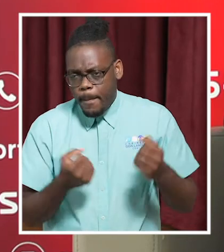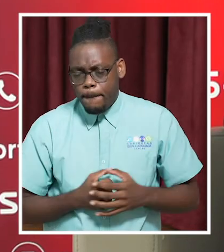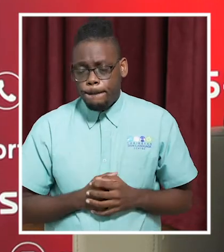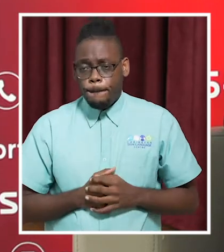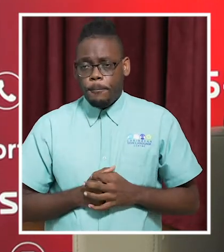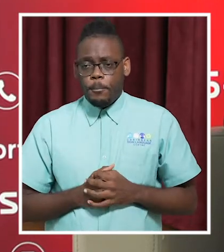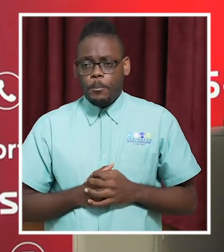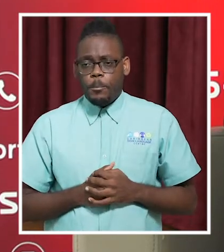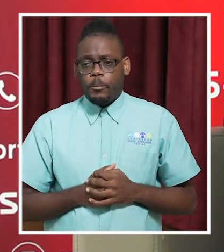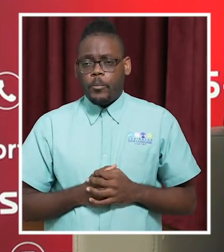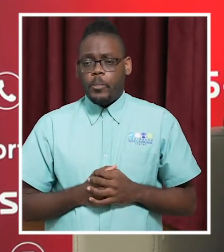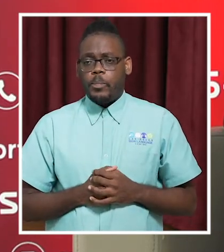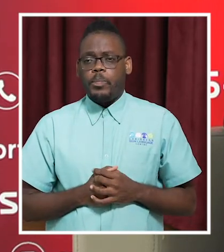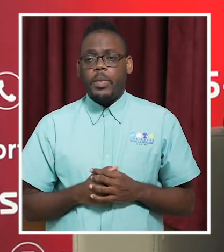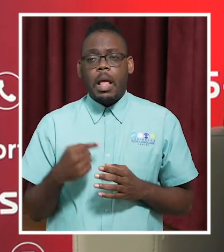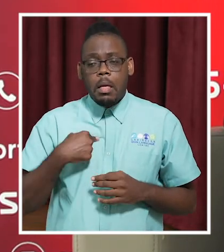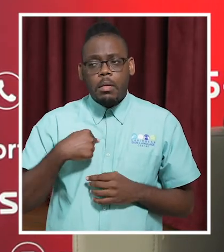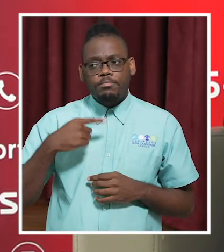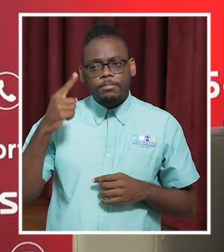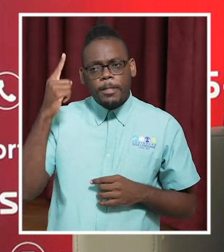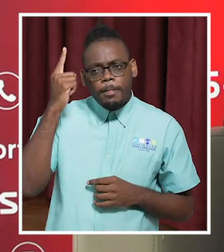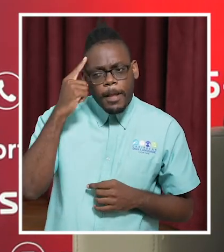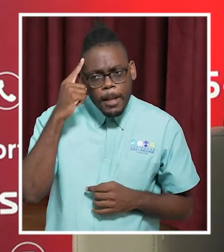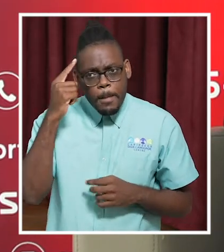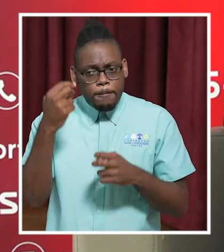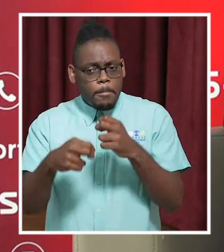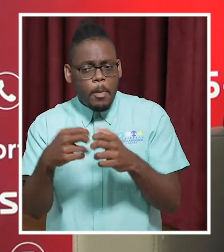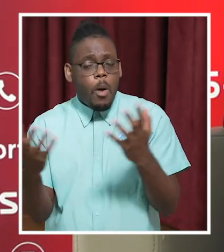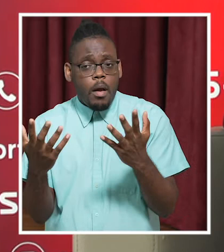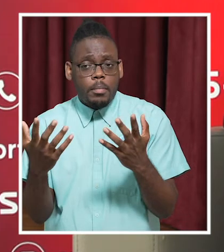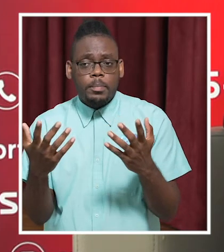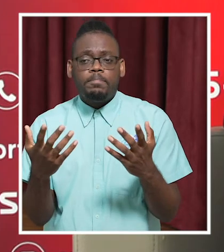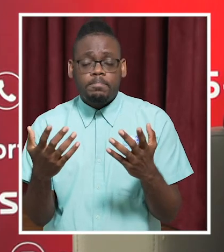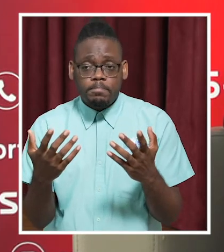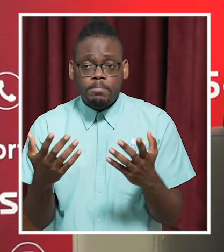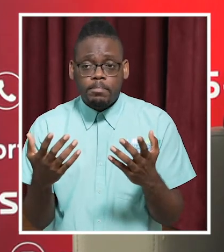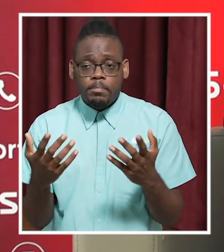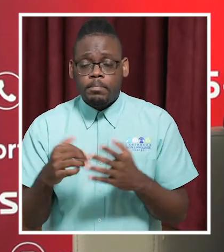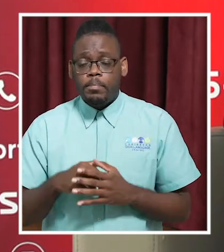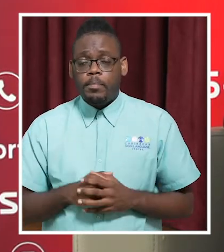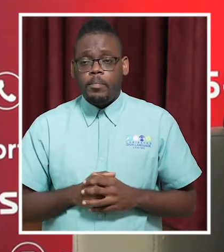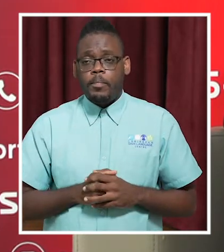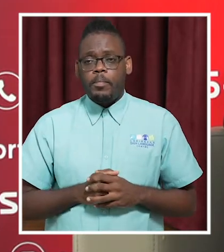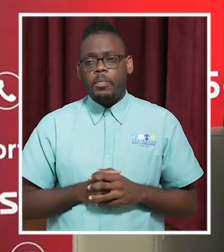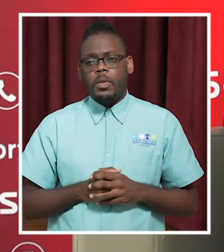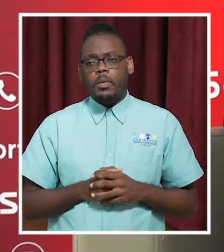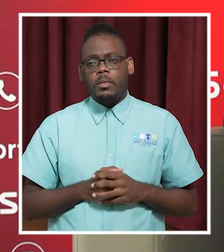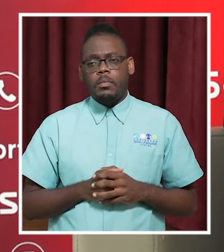greatest issue is recognition, because it still is a very under-recognized